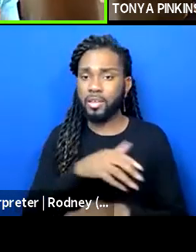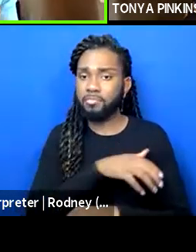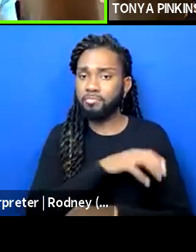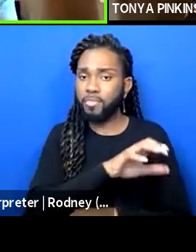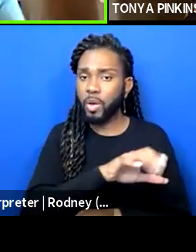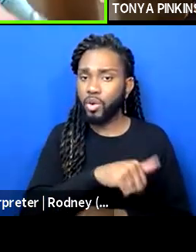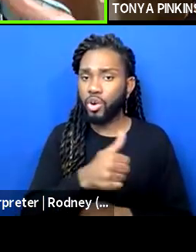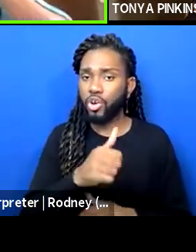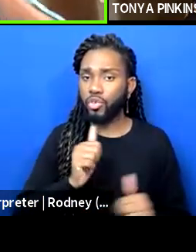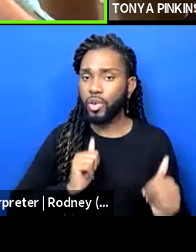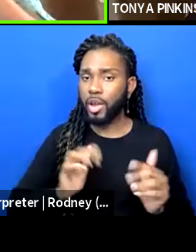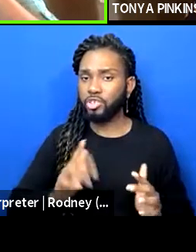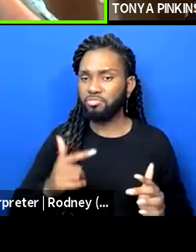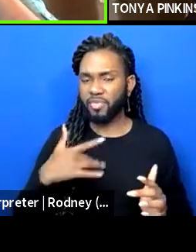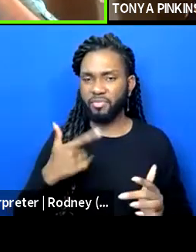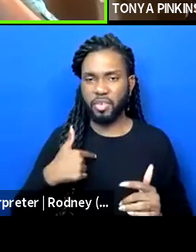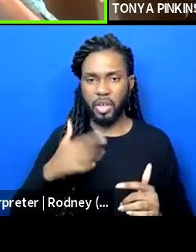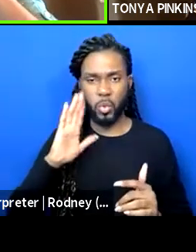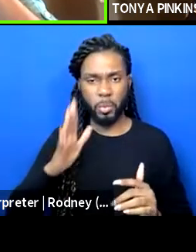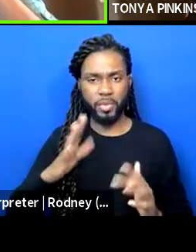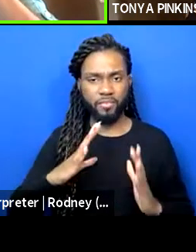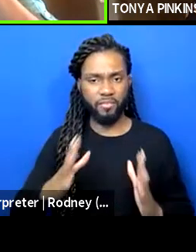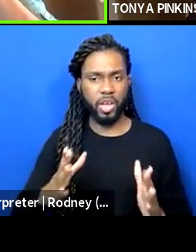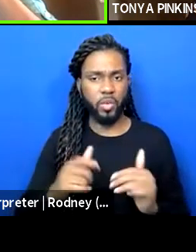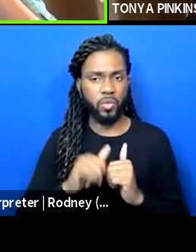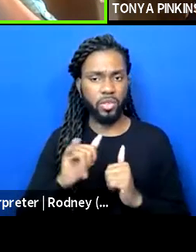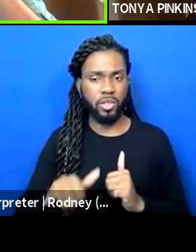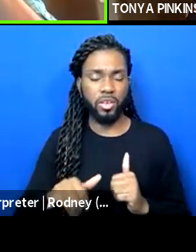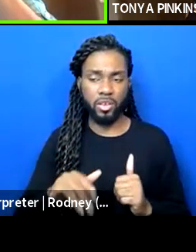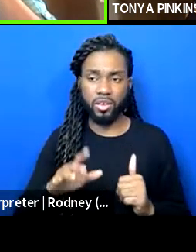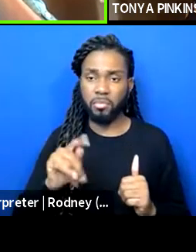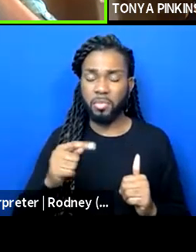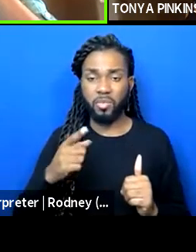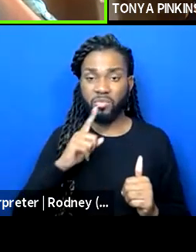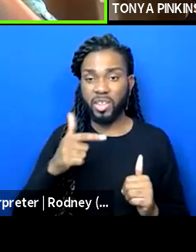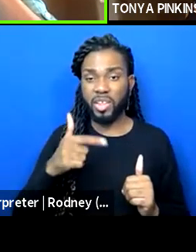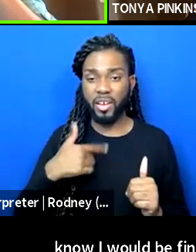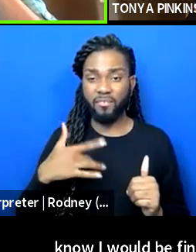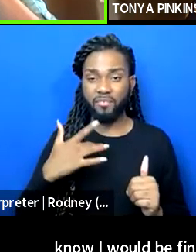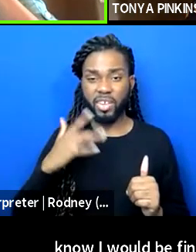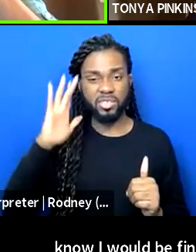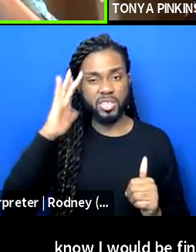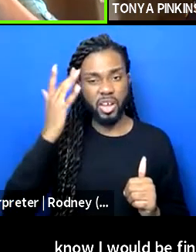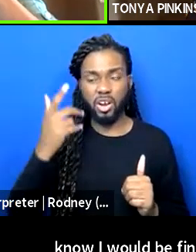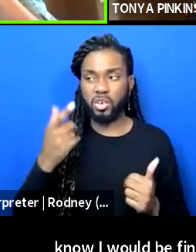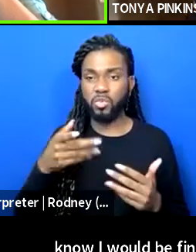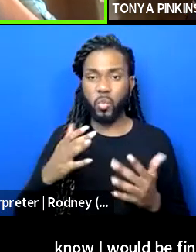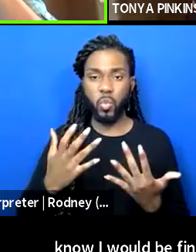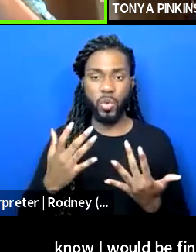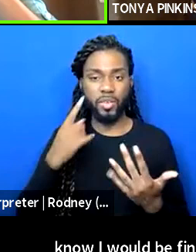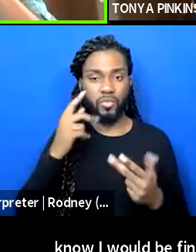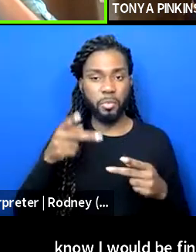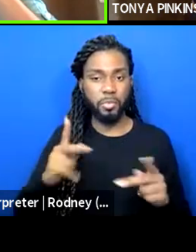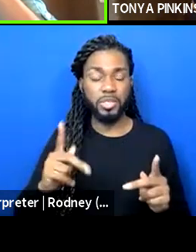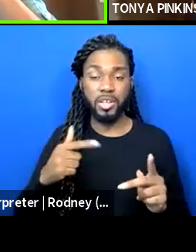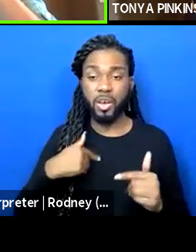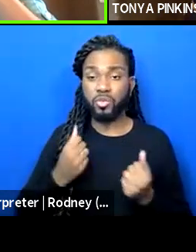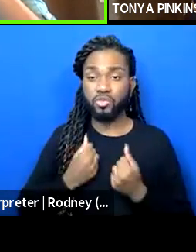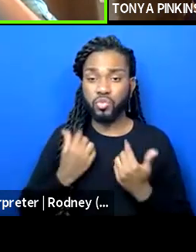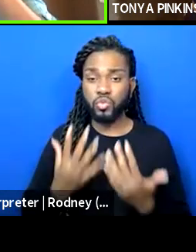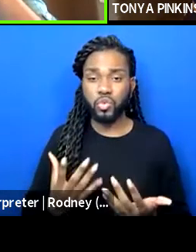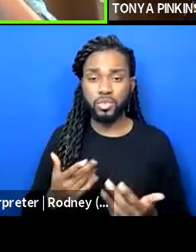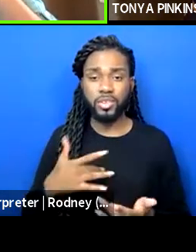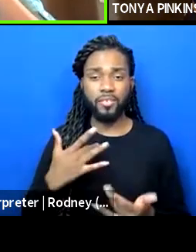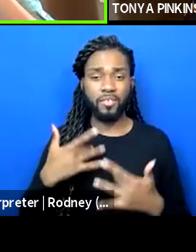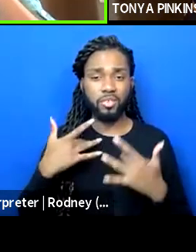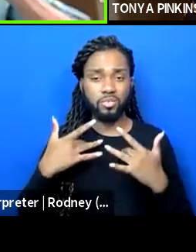fine with that. But that was the thing for me. I just got tired of waiting for permission. I was exhausted, I was depressed. And